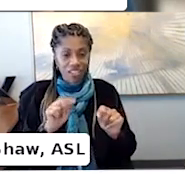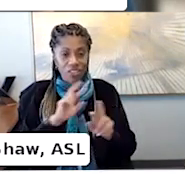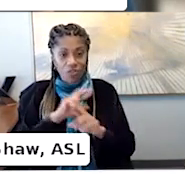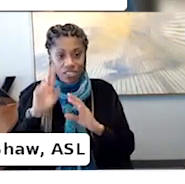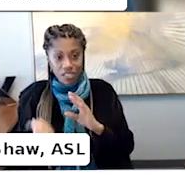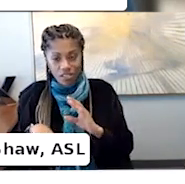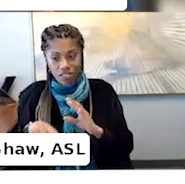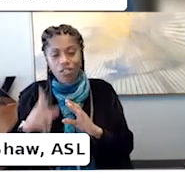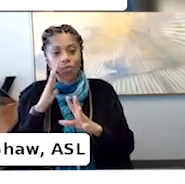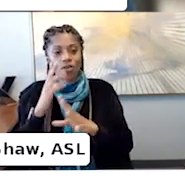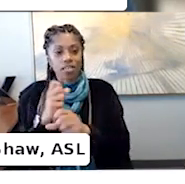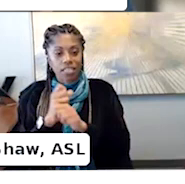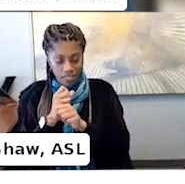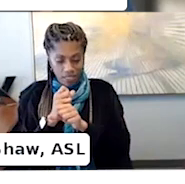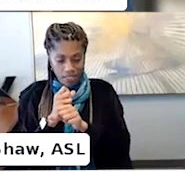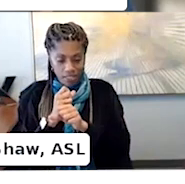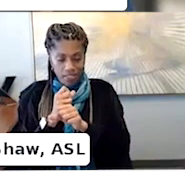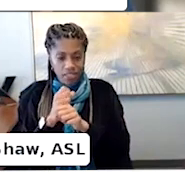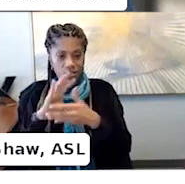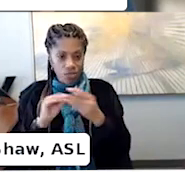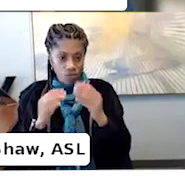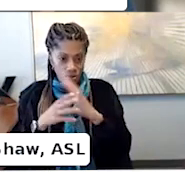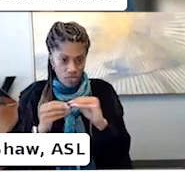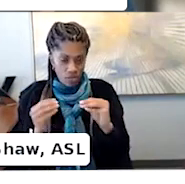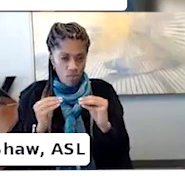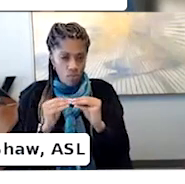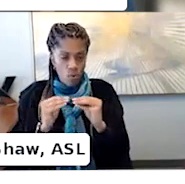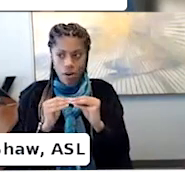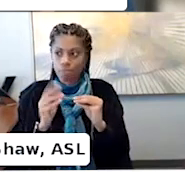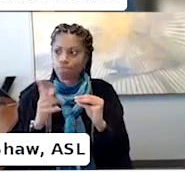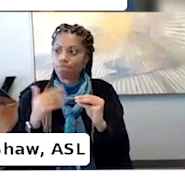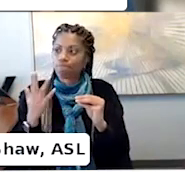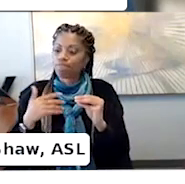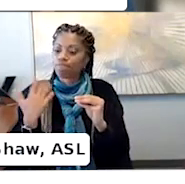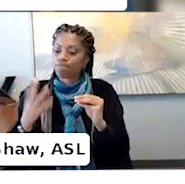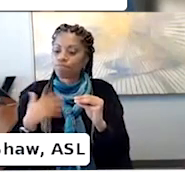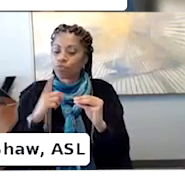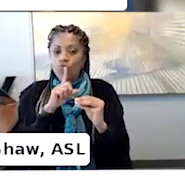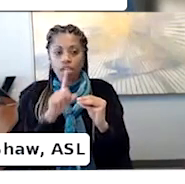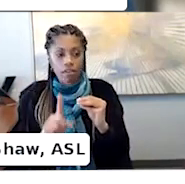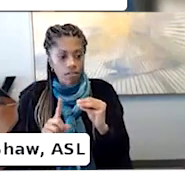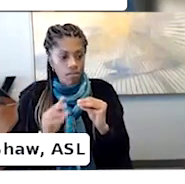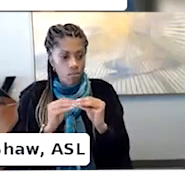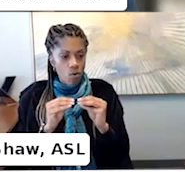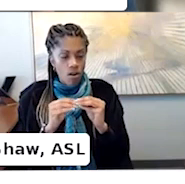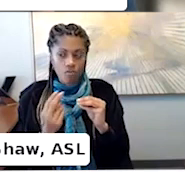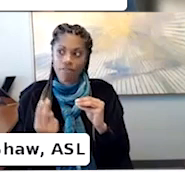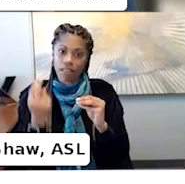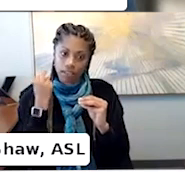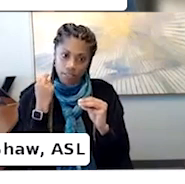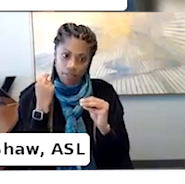and different and unexpected. And you will have people say things that are